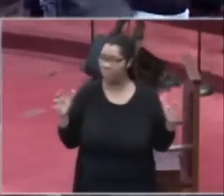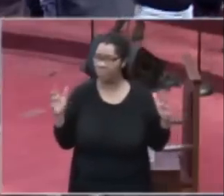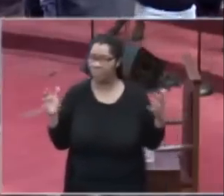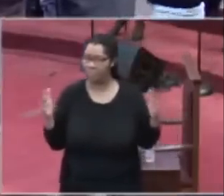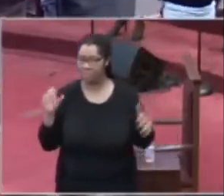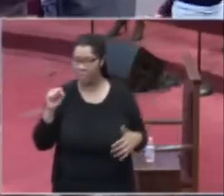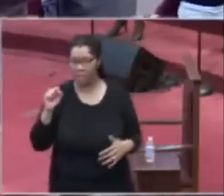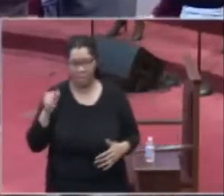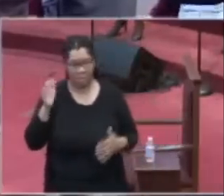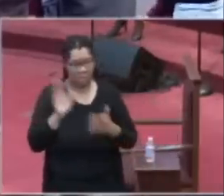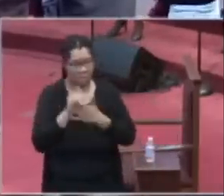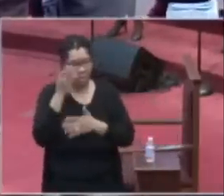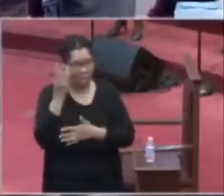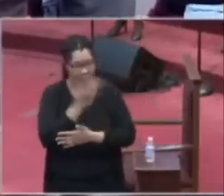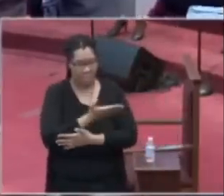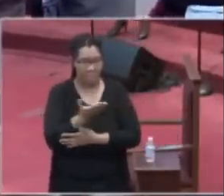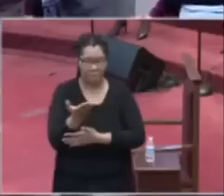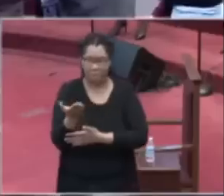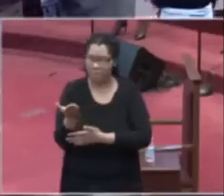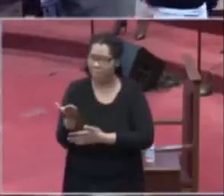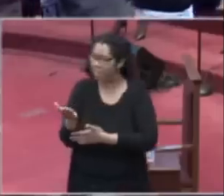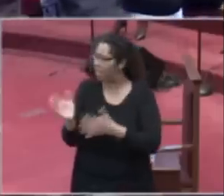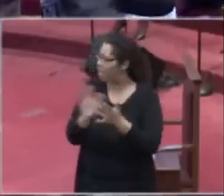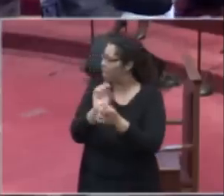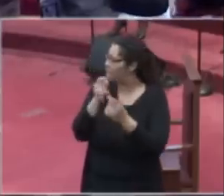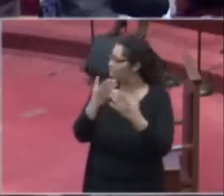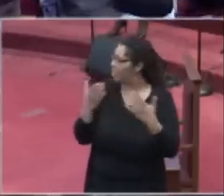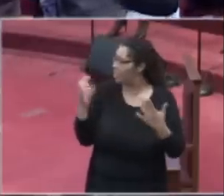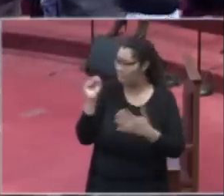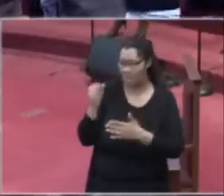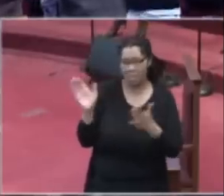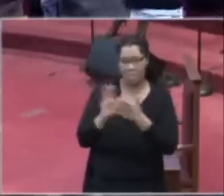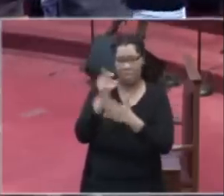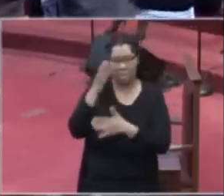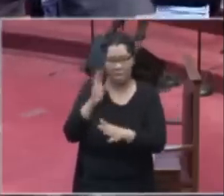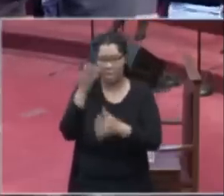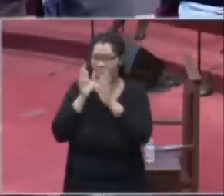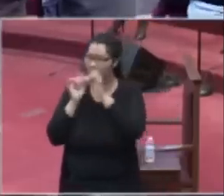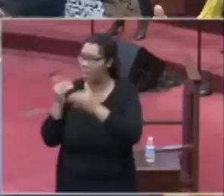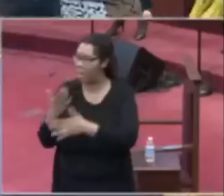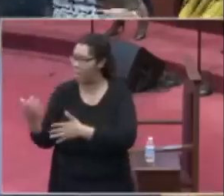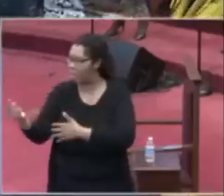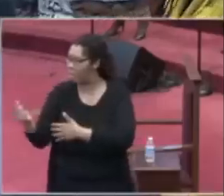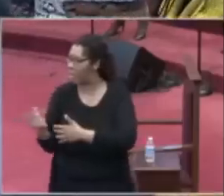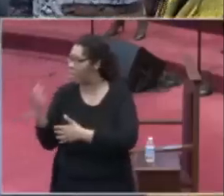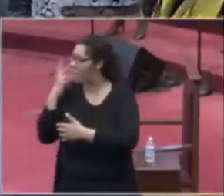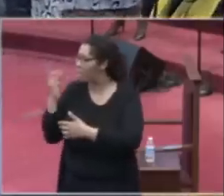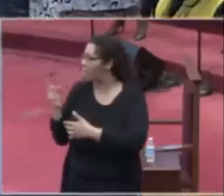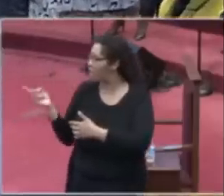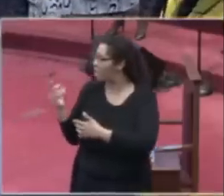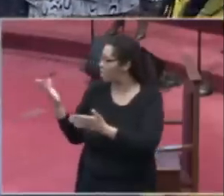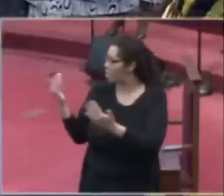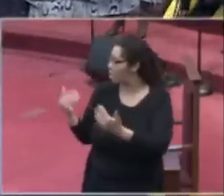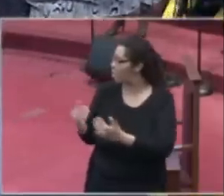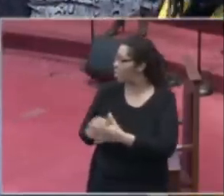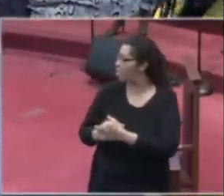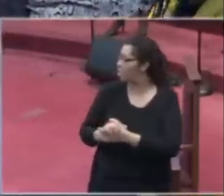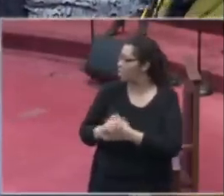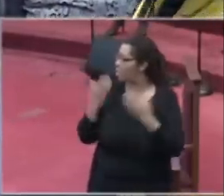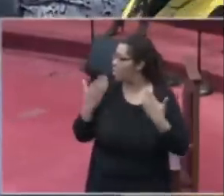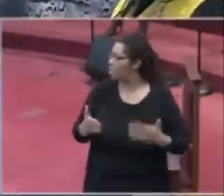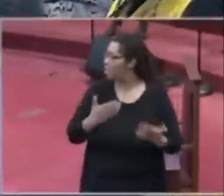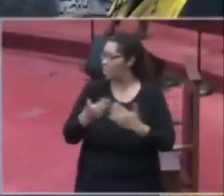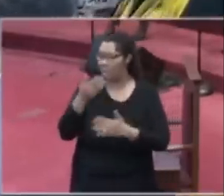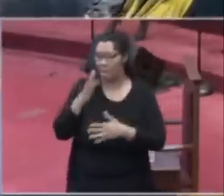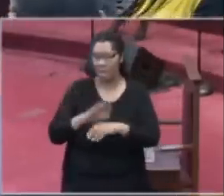Yep, God be praised. God be praised. Yep, God bless you walking. I see you. What